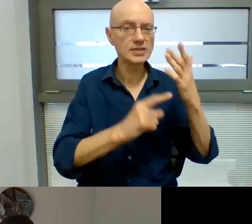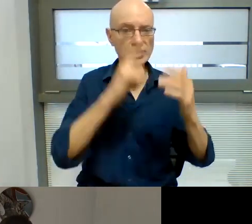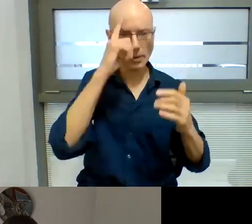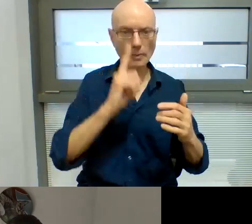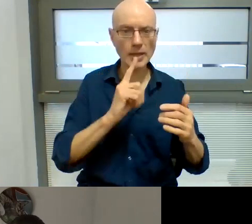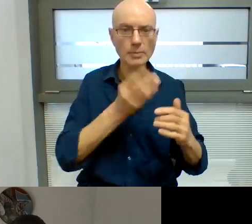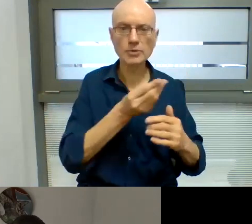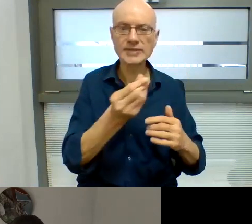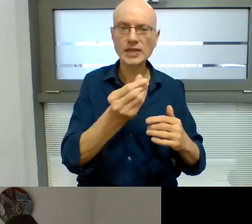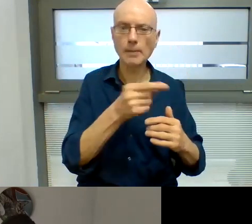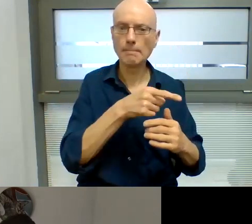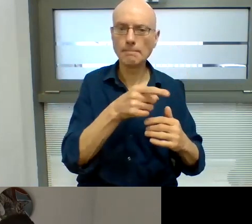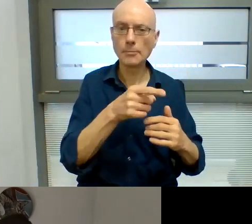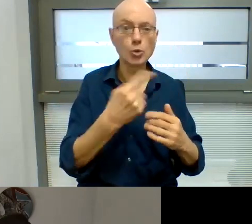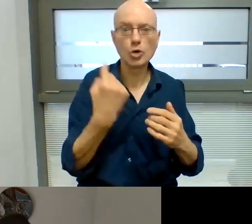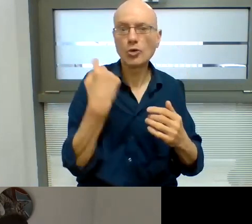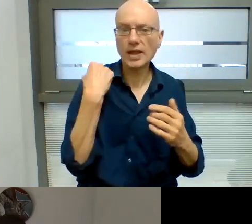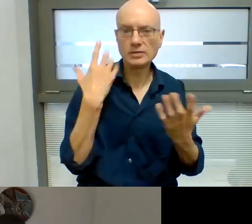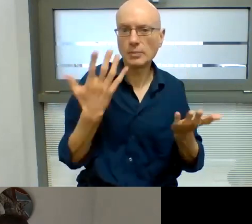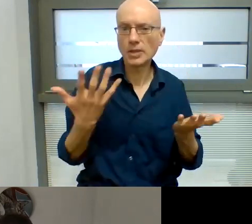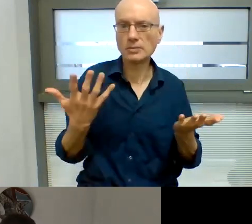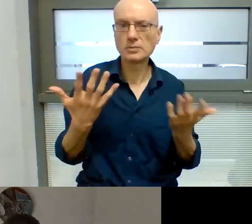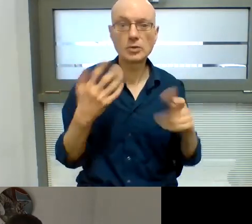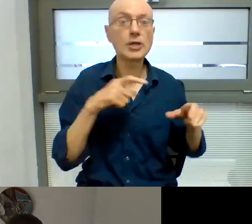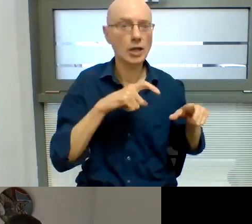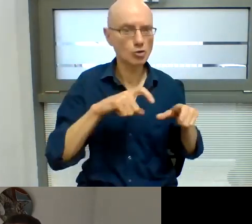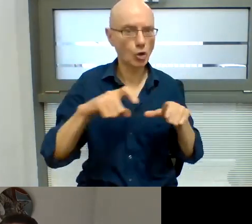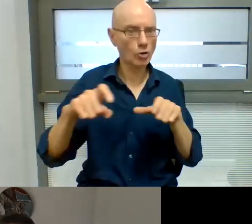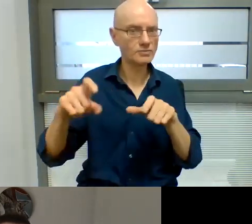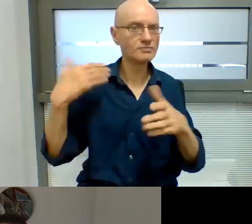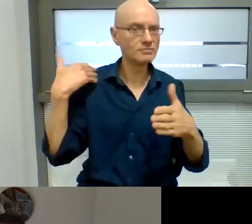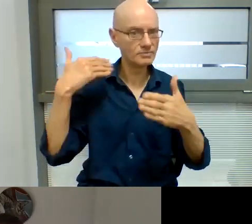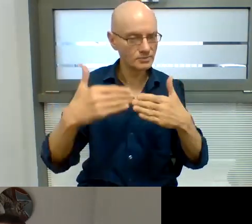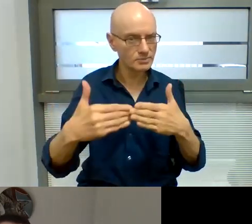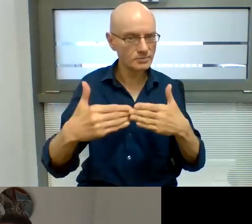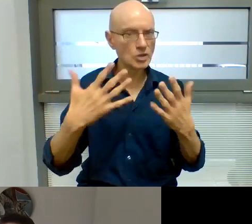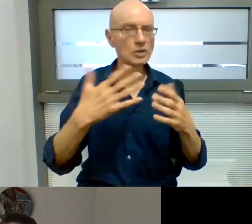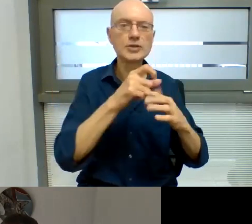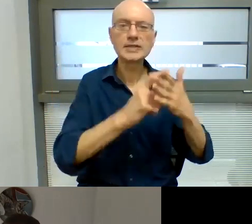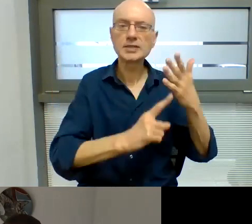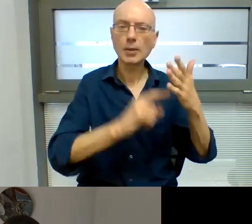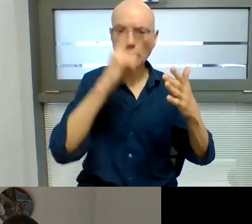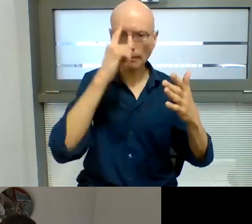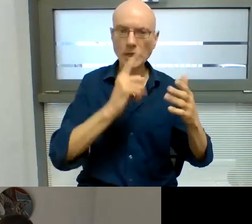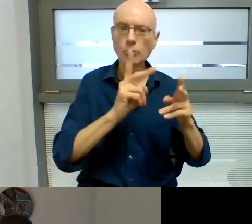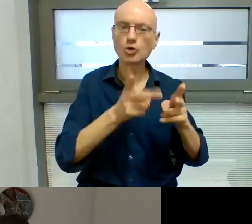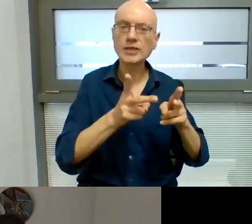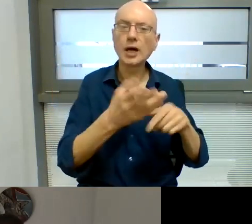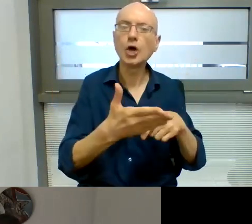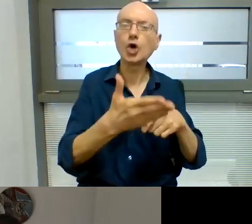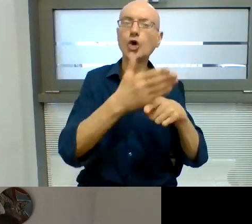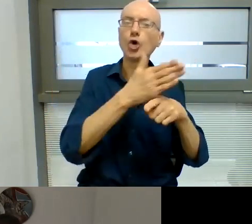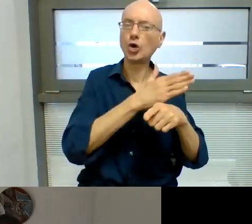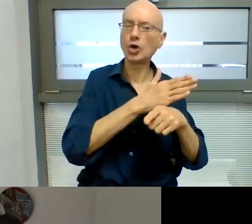well, not at the time, we continually die a lot earlier than everybody else, and